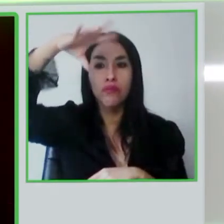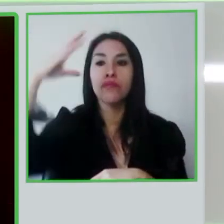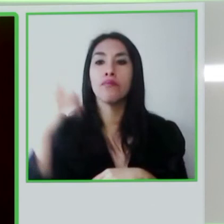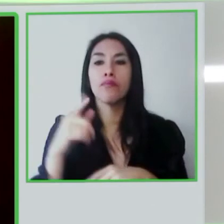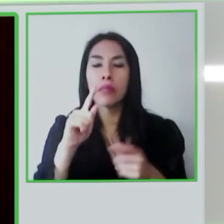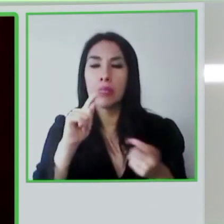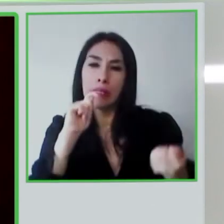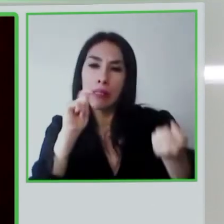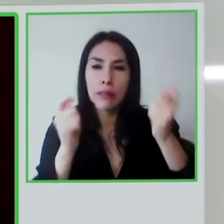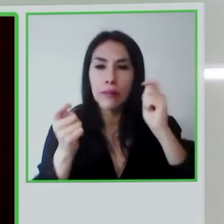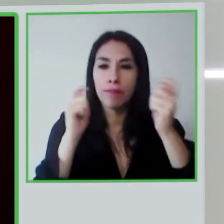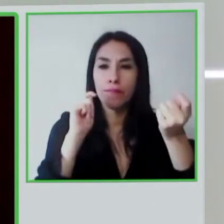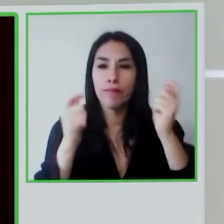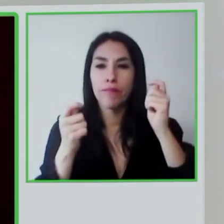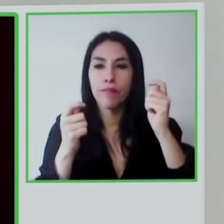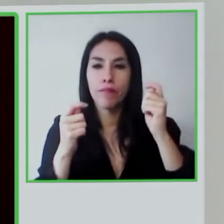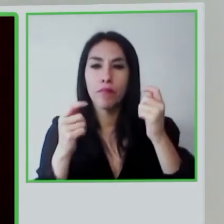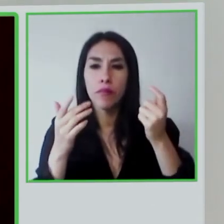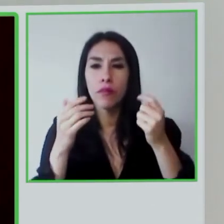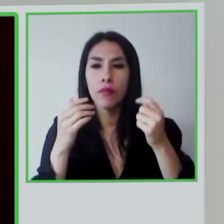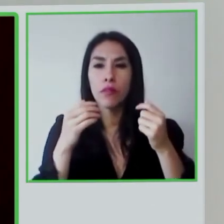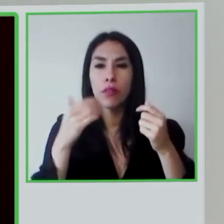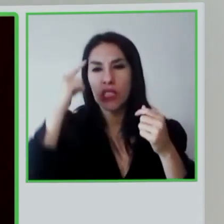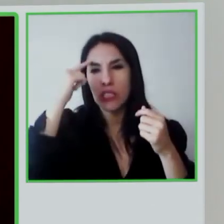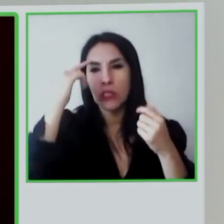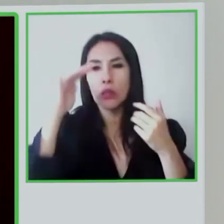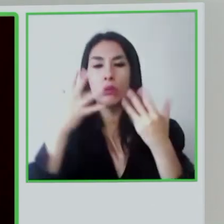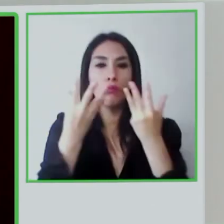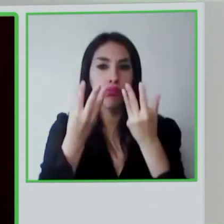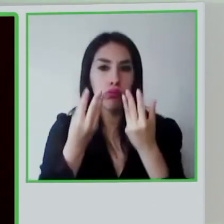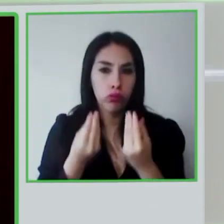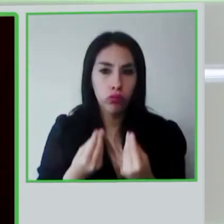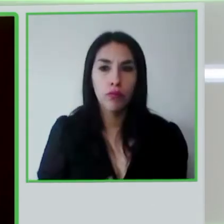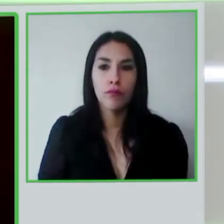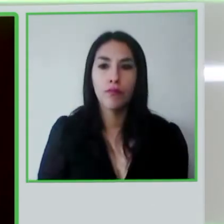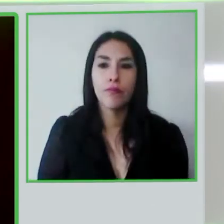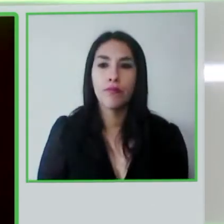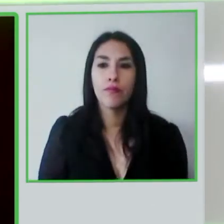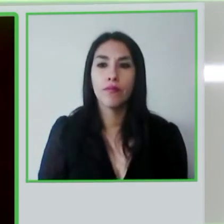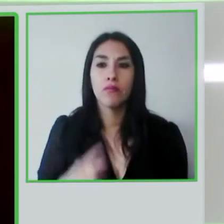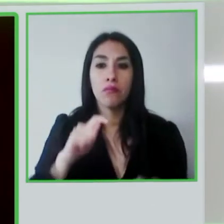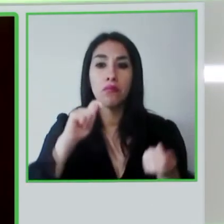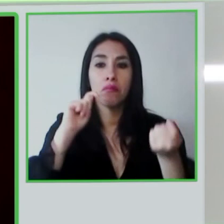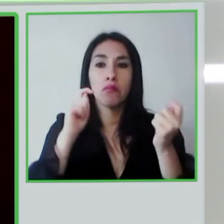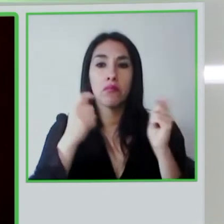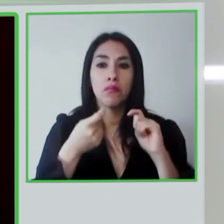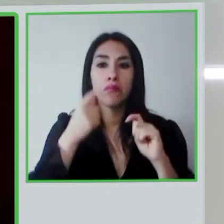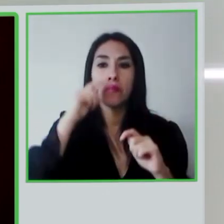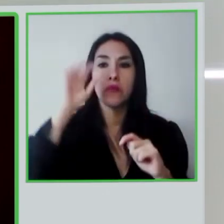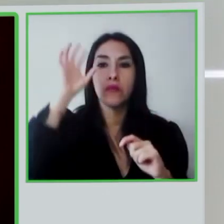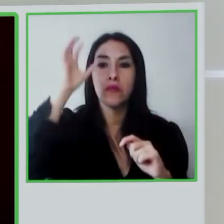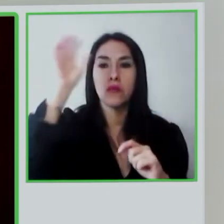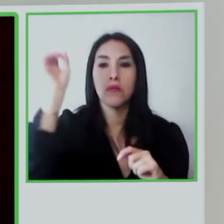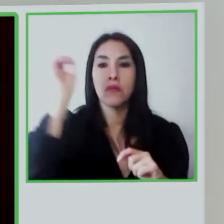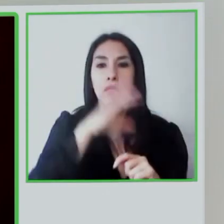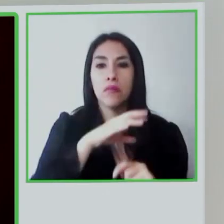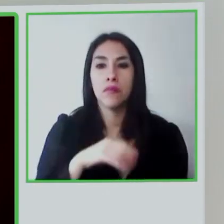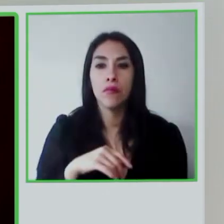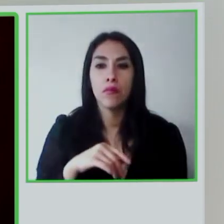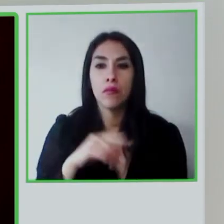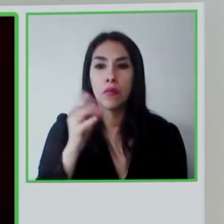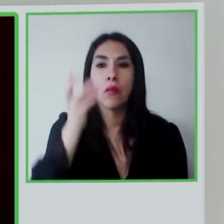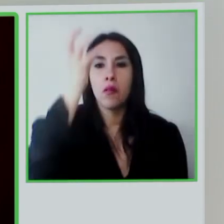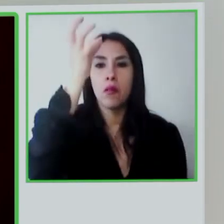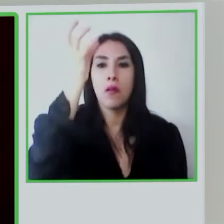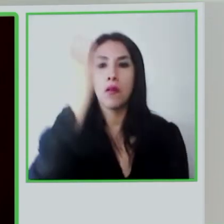Who's paying for that change? Who's paying the person going up the ladder and changing the lights? That has to be verified. If a